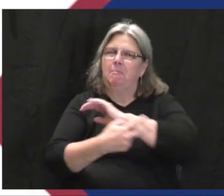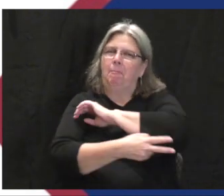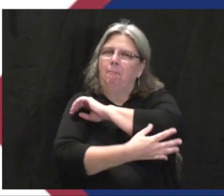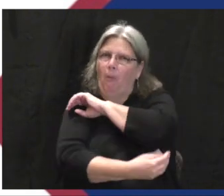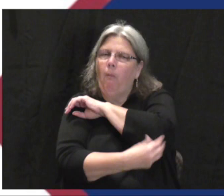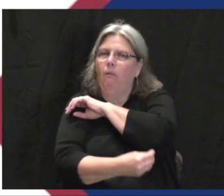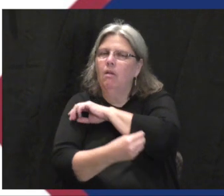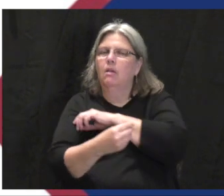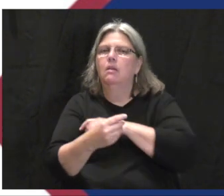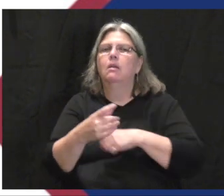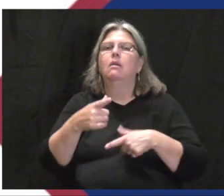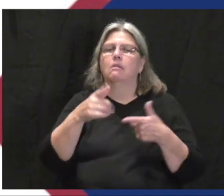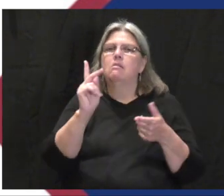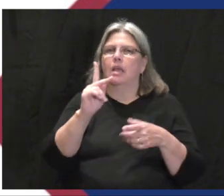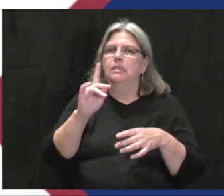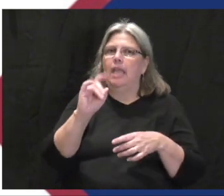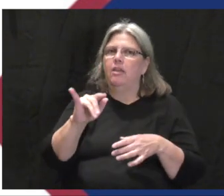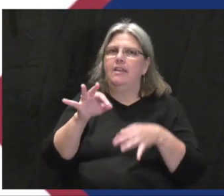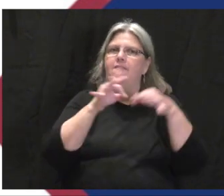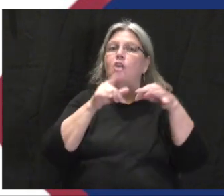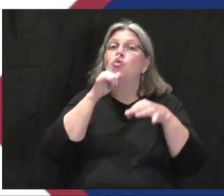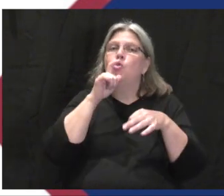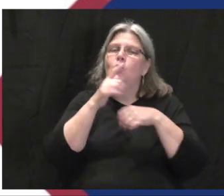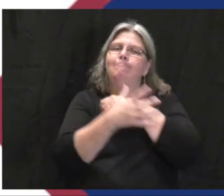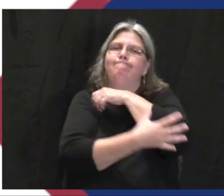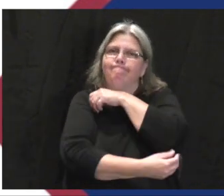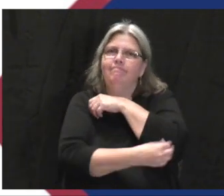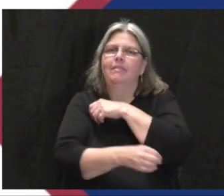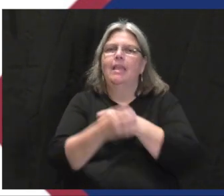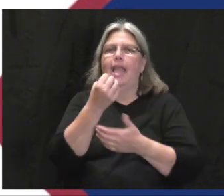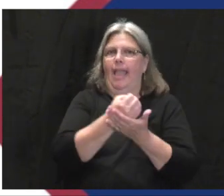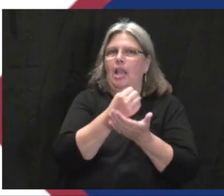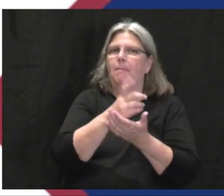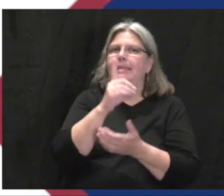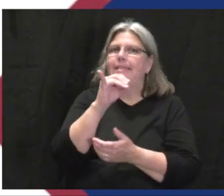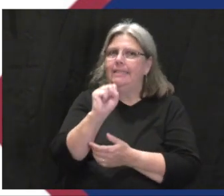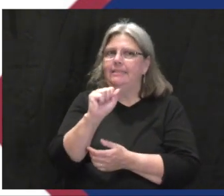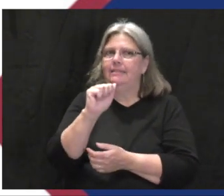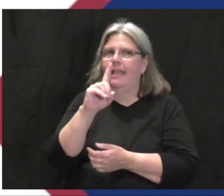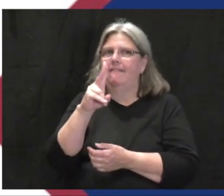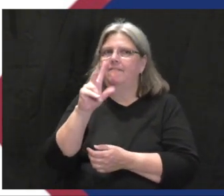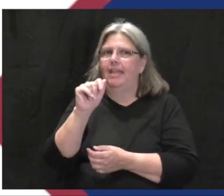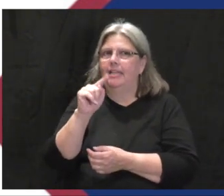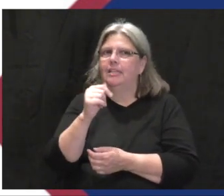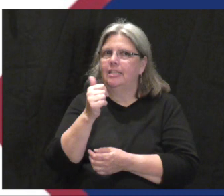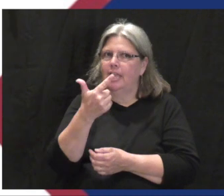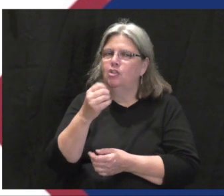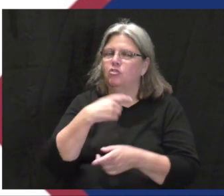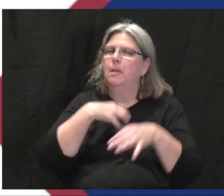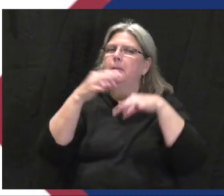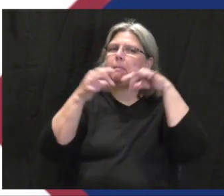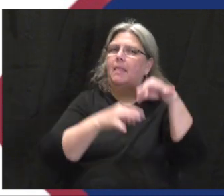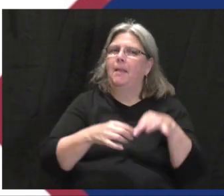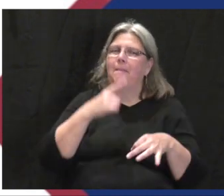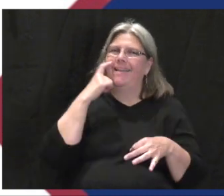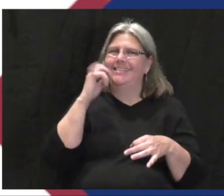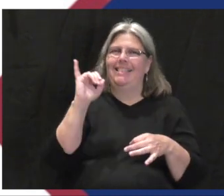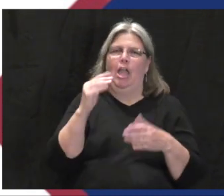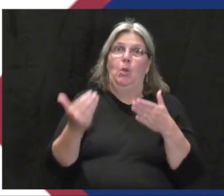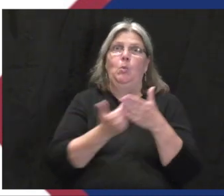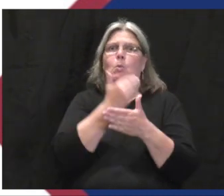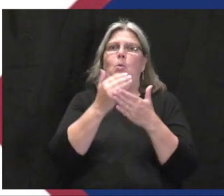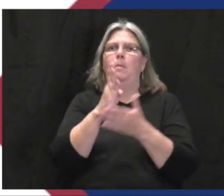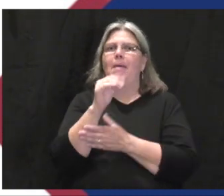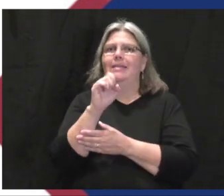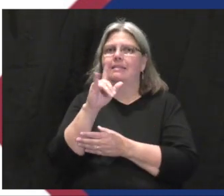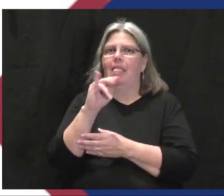economically disadvantaged, and it's a very different definition. So I grade that out because it's almost like a new baseline this year, because we're